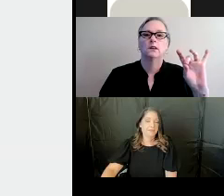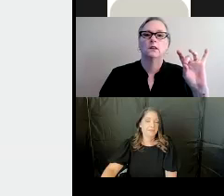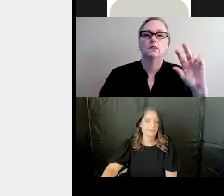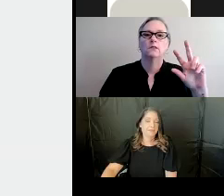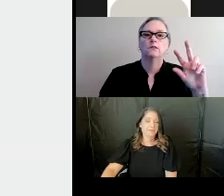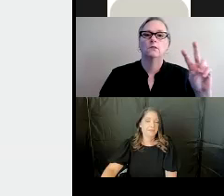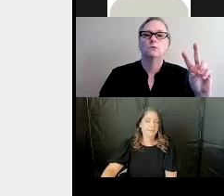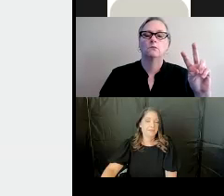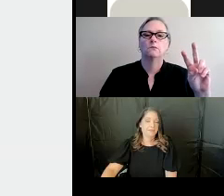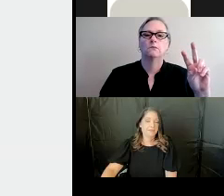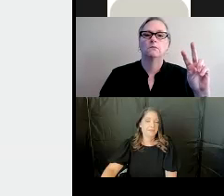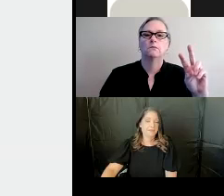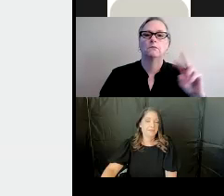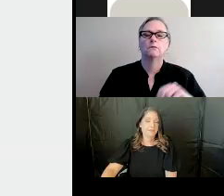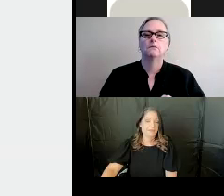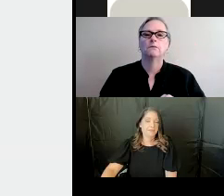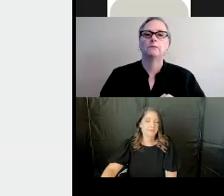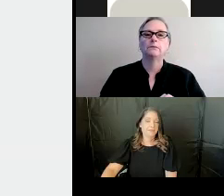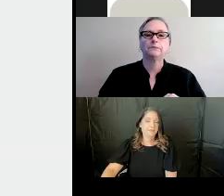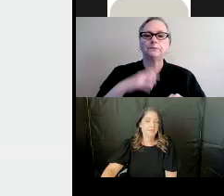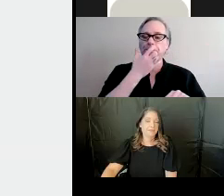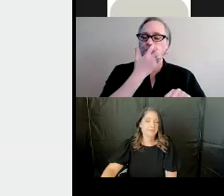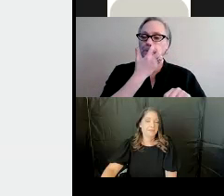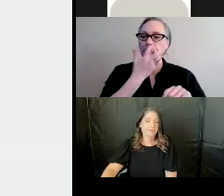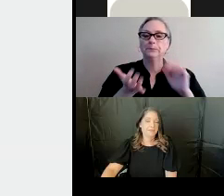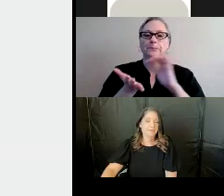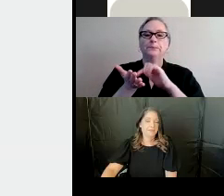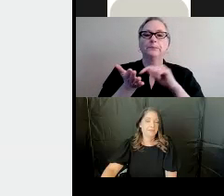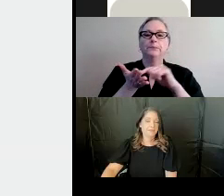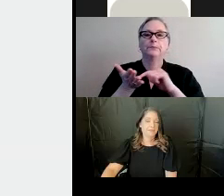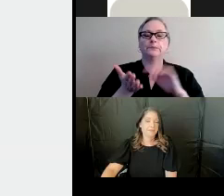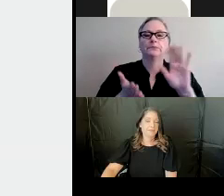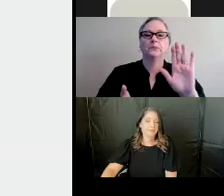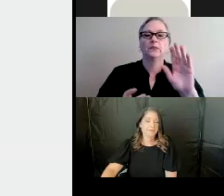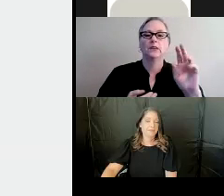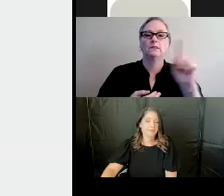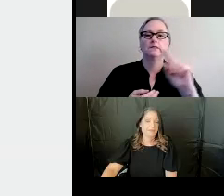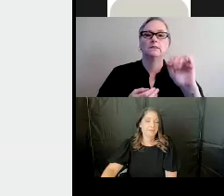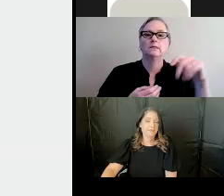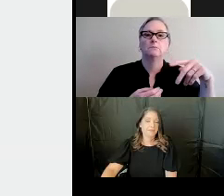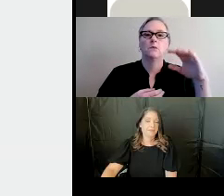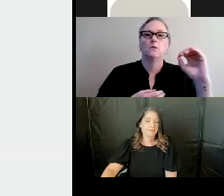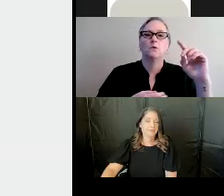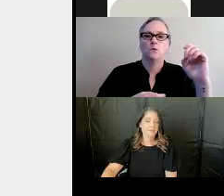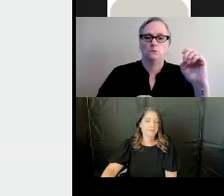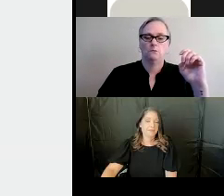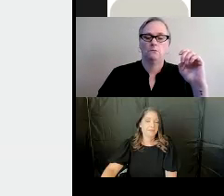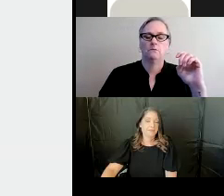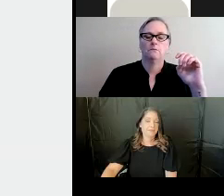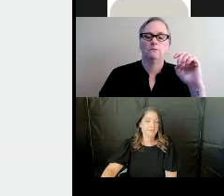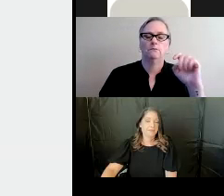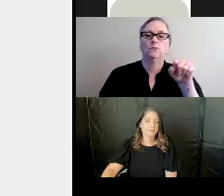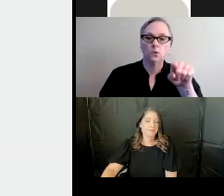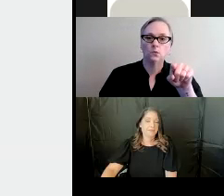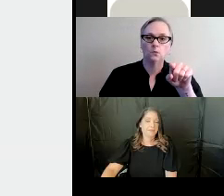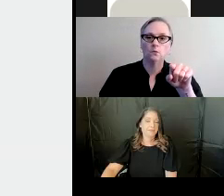1-833-401-0832. We can enter the 5-digit zip code to be connected to the, so you would enter